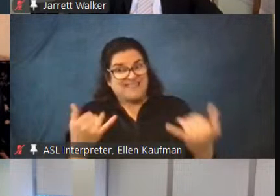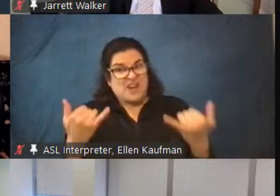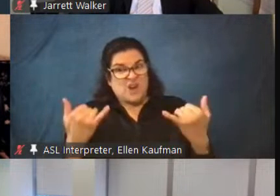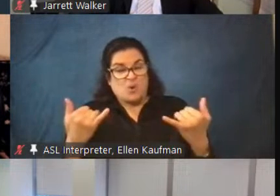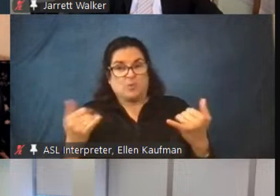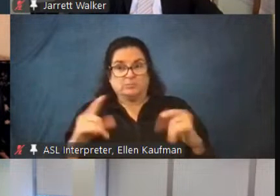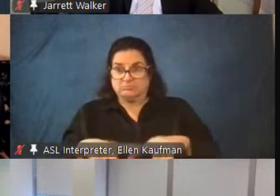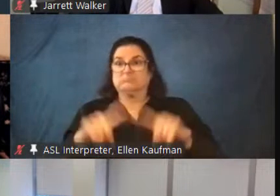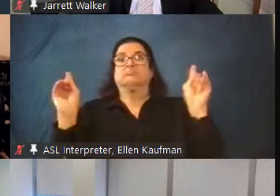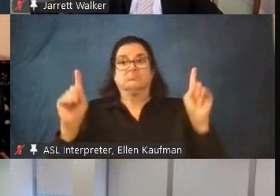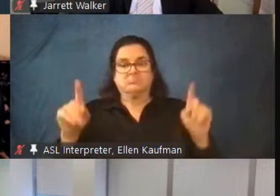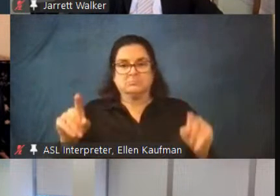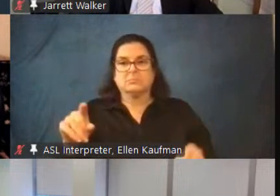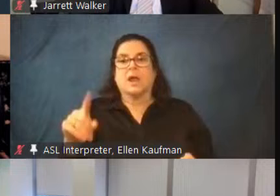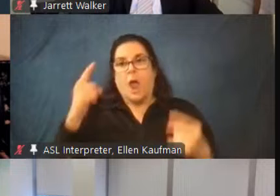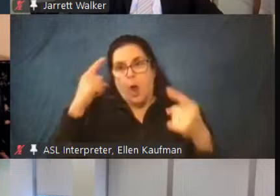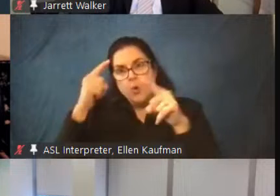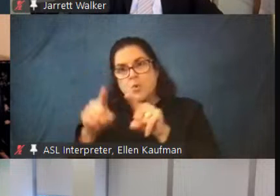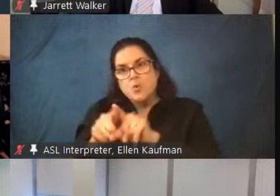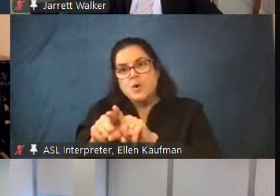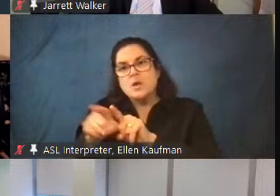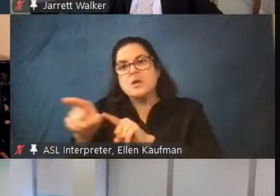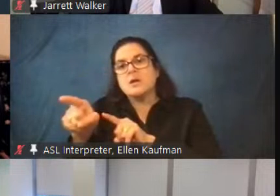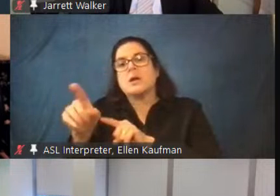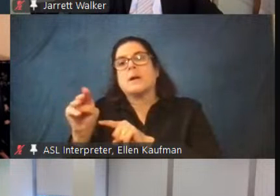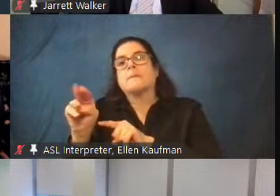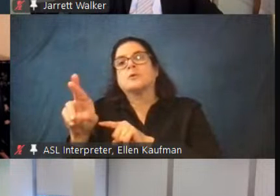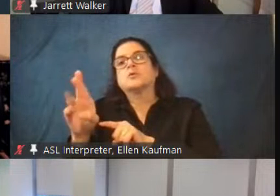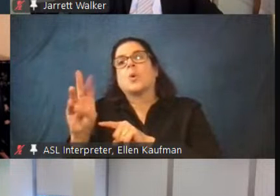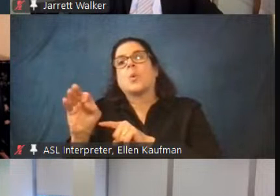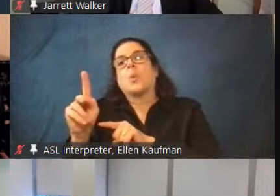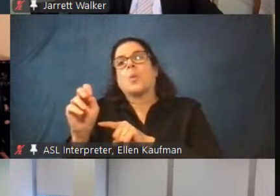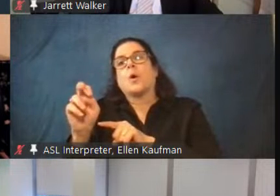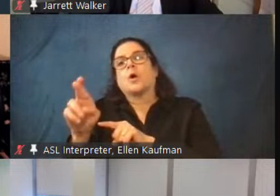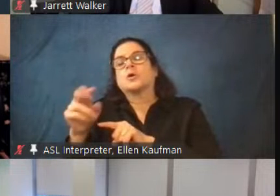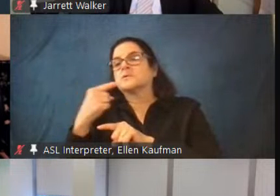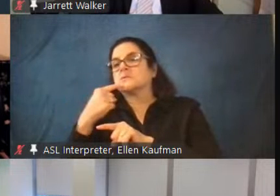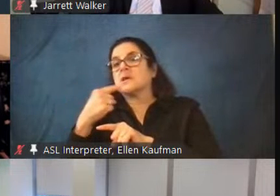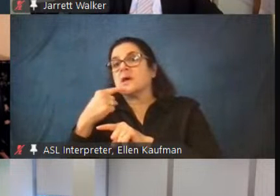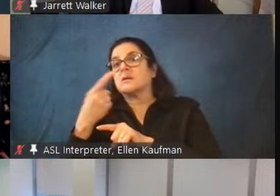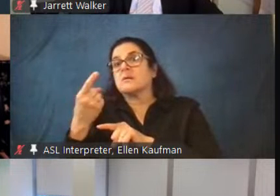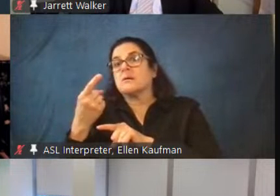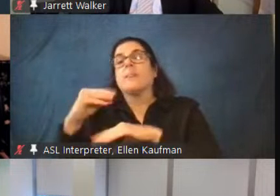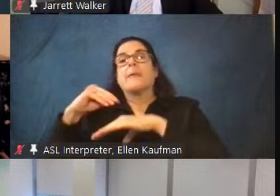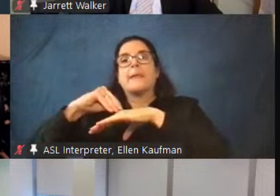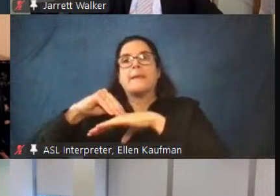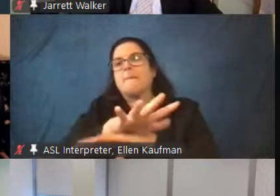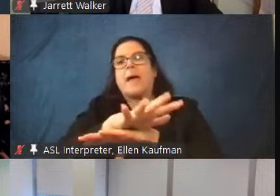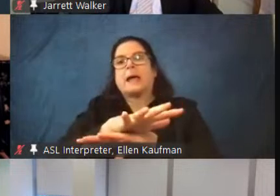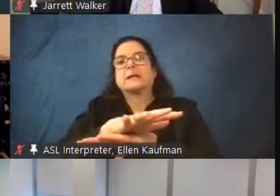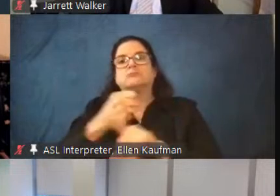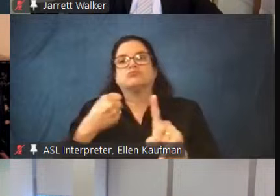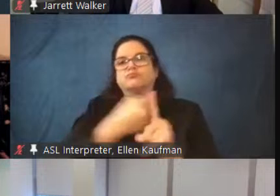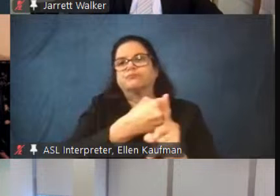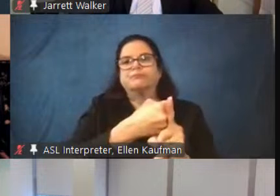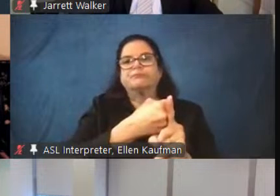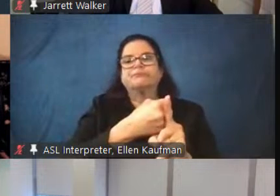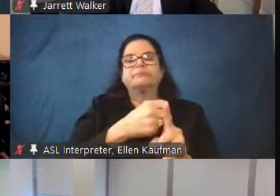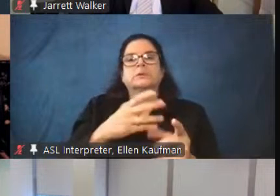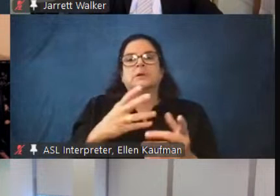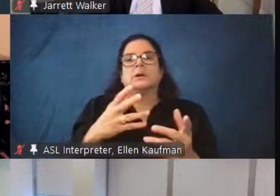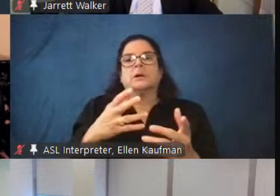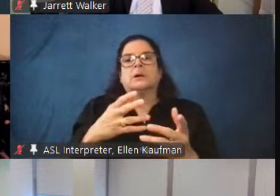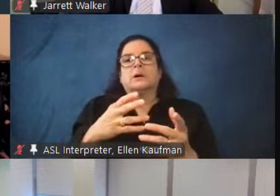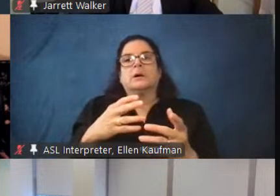Mr. Walker's conclusions about the impact of what our service looks like today. And the reality is our inability